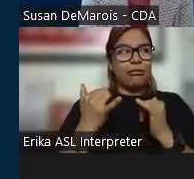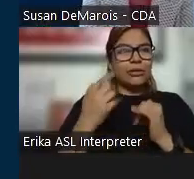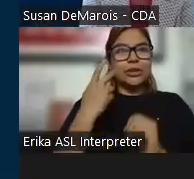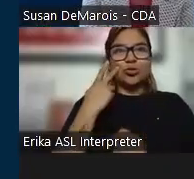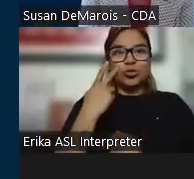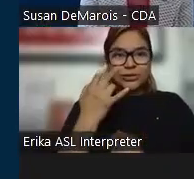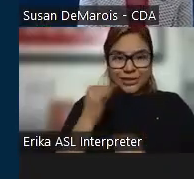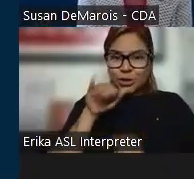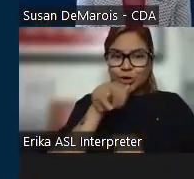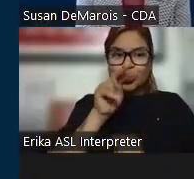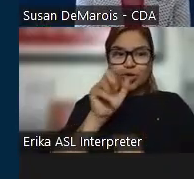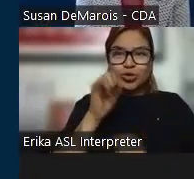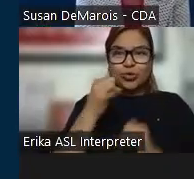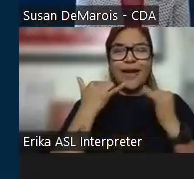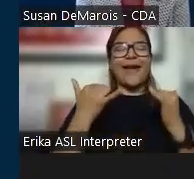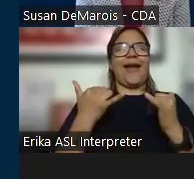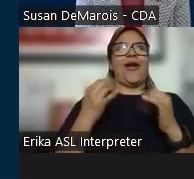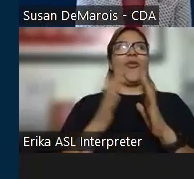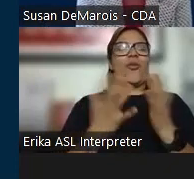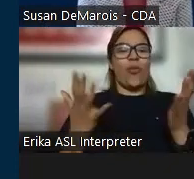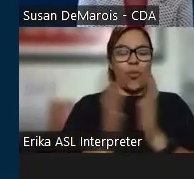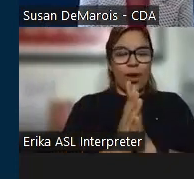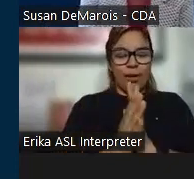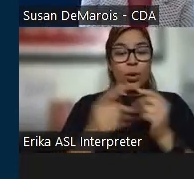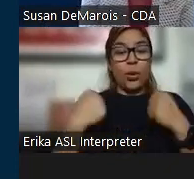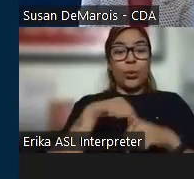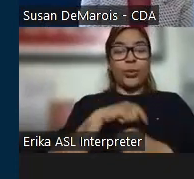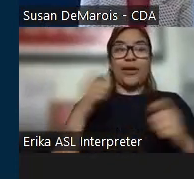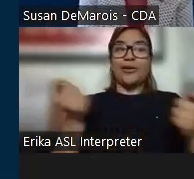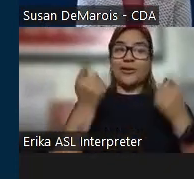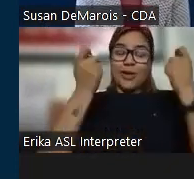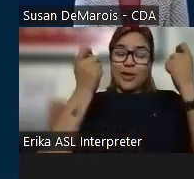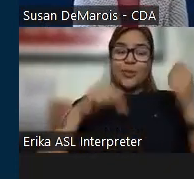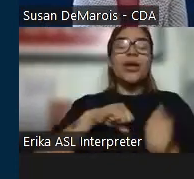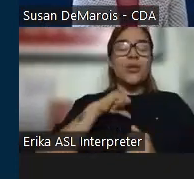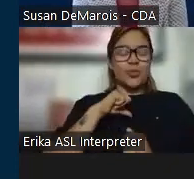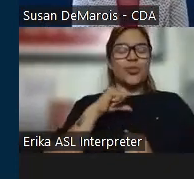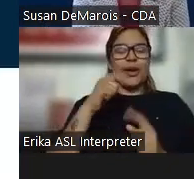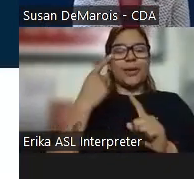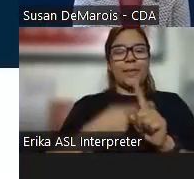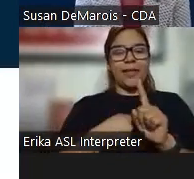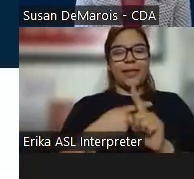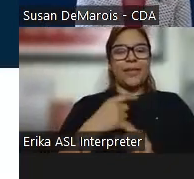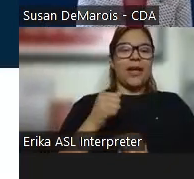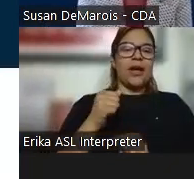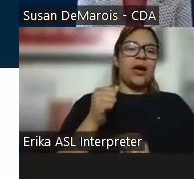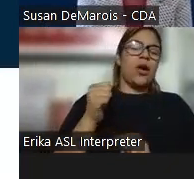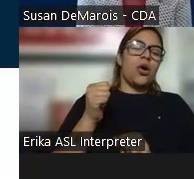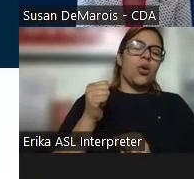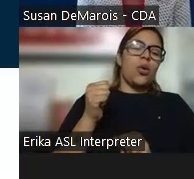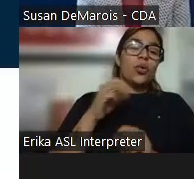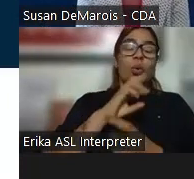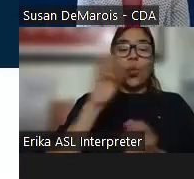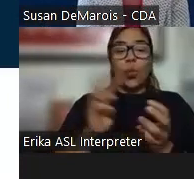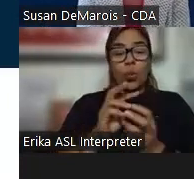June? And we are celebrating Pride Month, World Elder Abuse Awareness